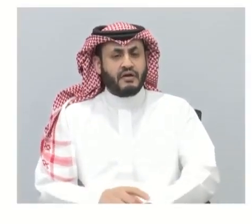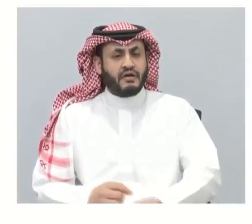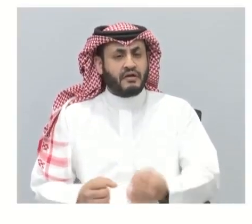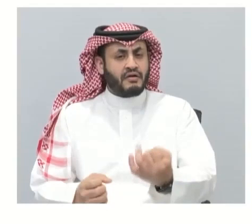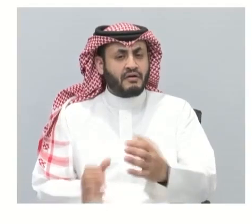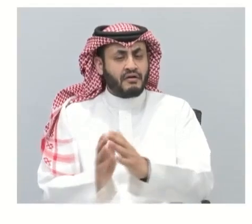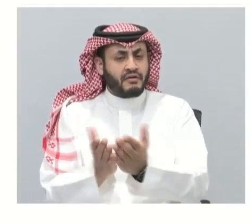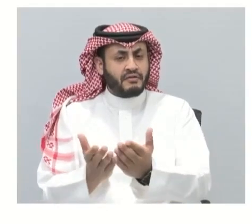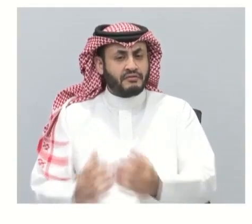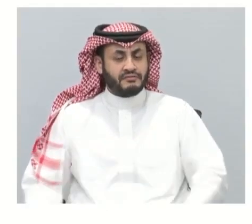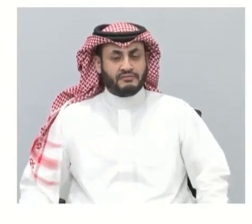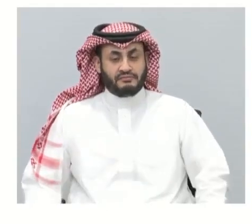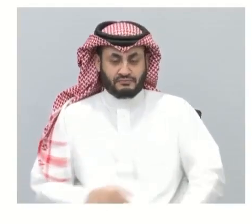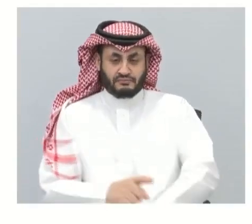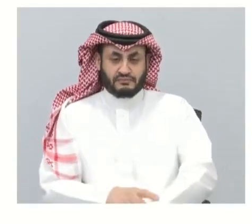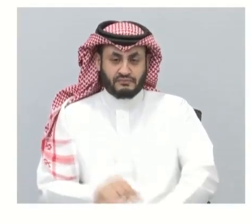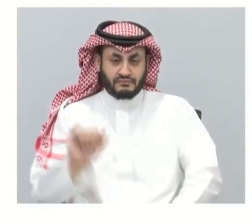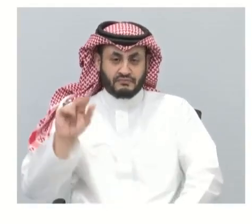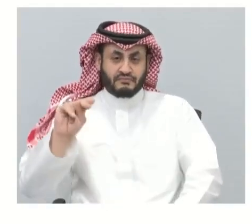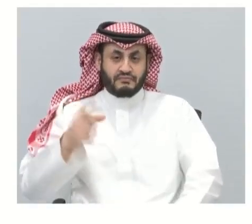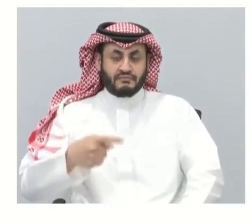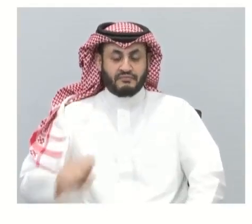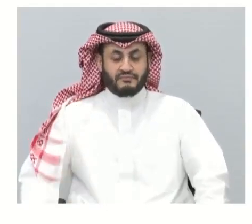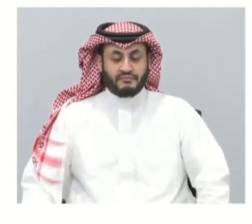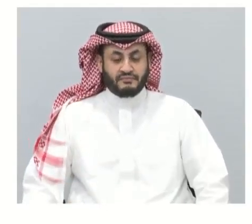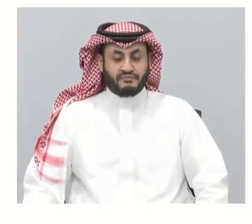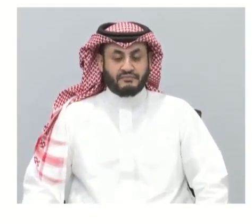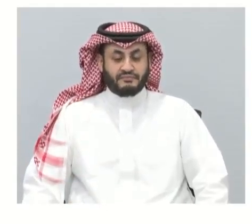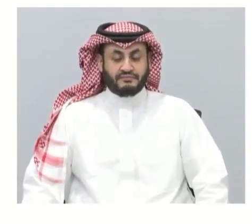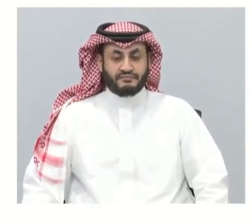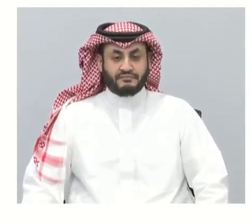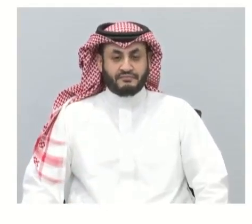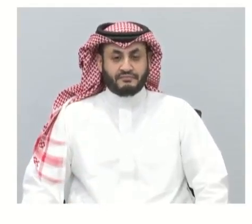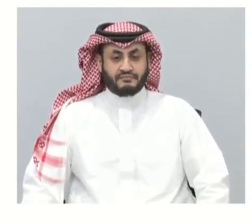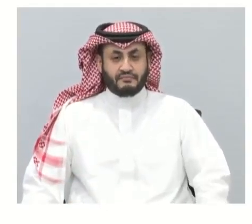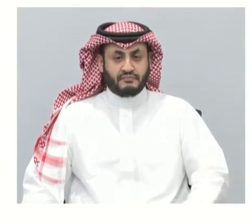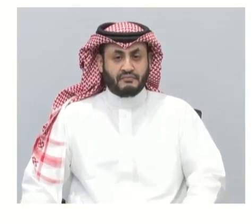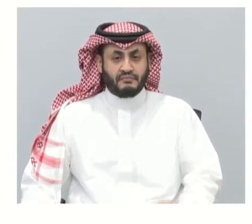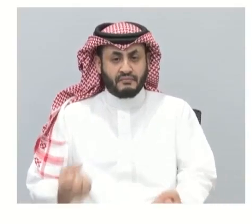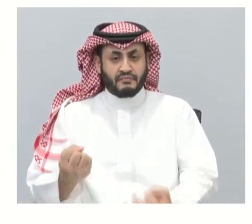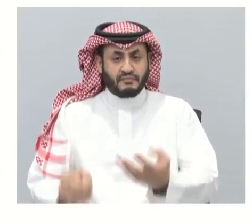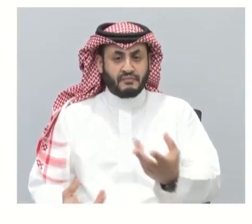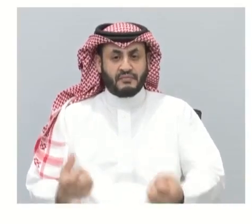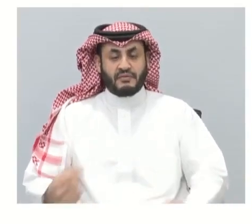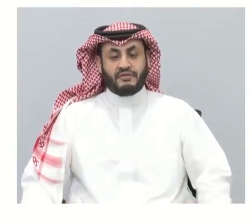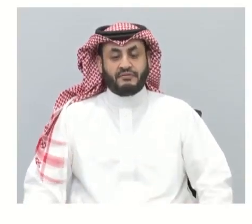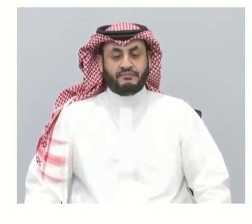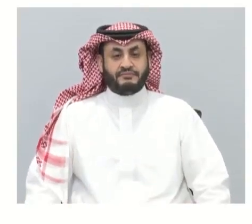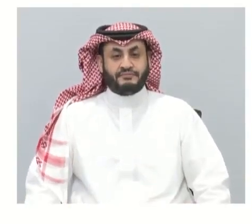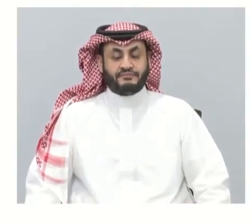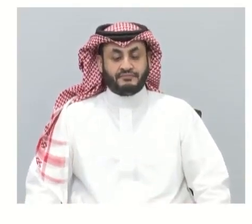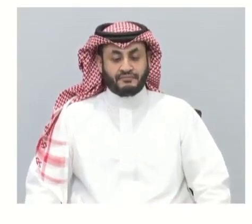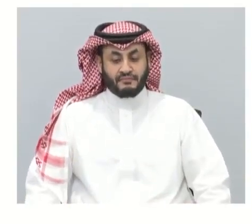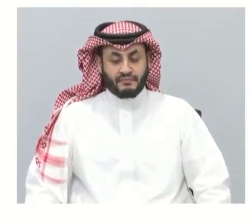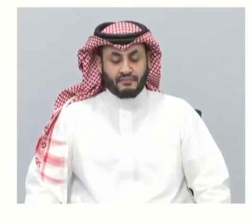writing? I have been writing for 3 years. How about a chef? Or we're having here someone